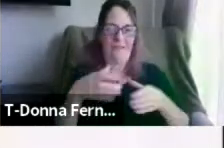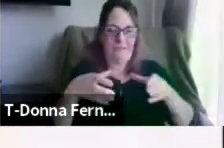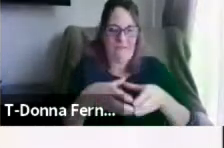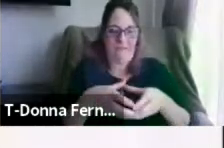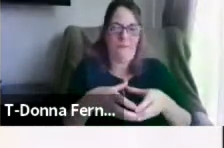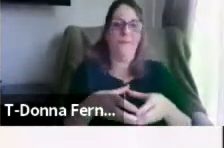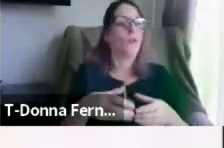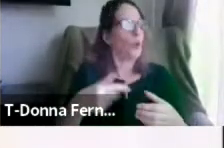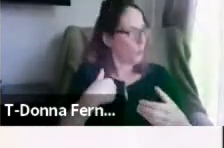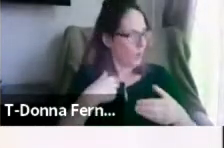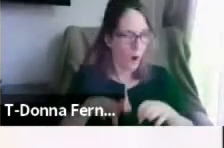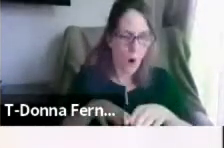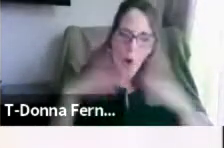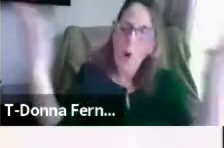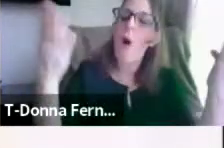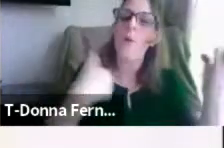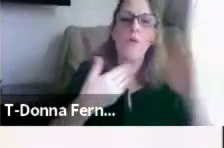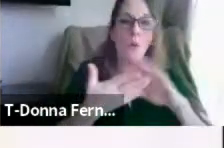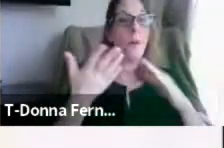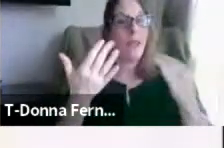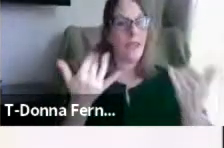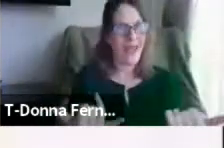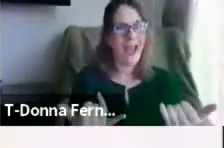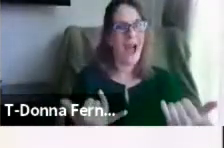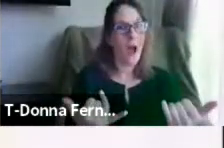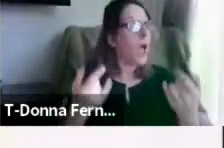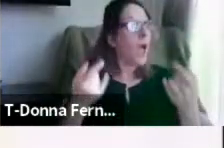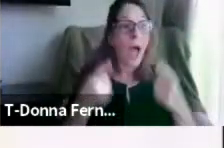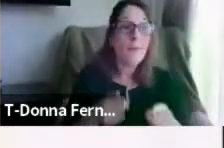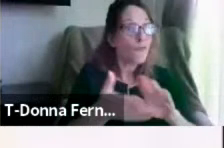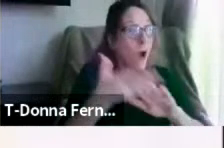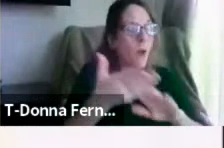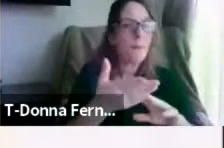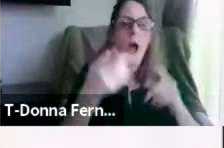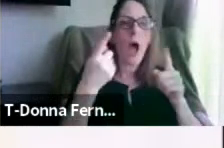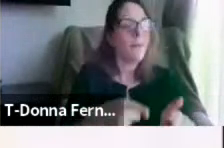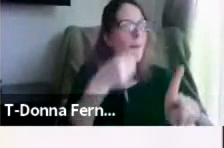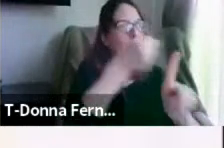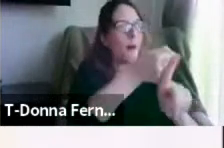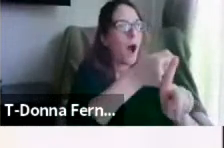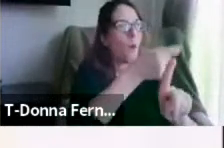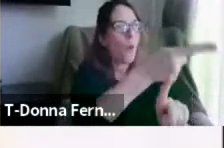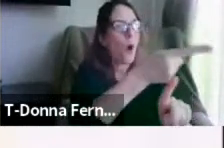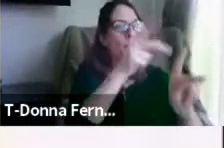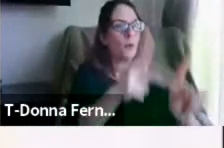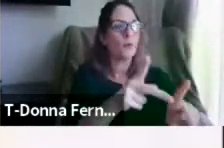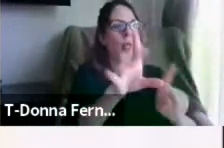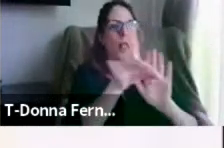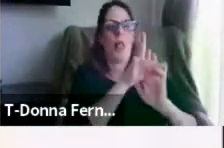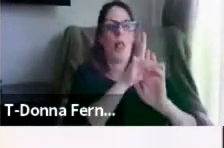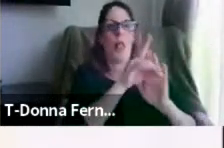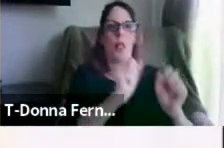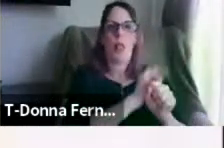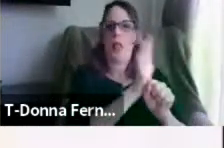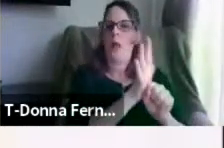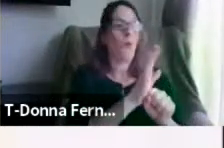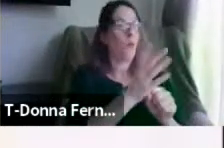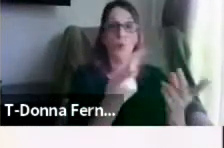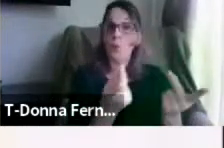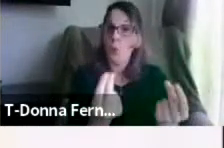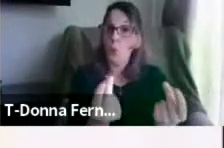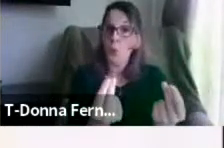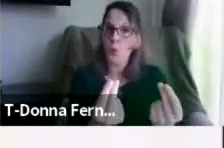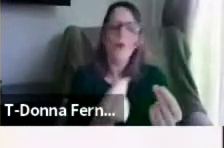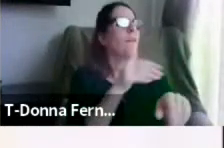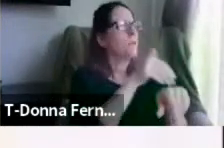we're running, and now we have an employee that is tested positive. So what do we do? We have to send that employee home immediately to